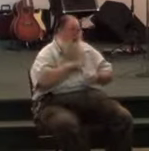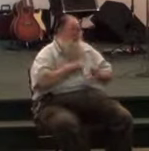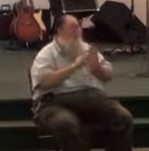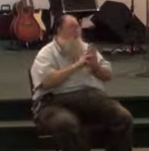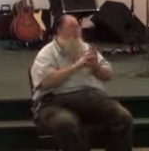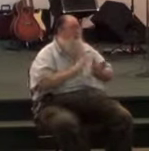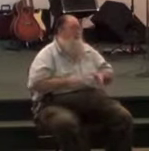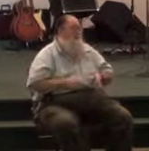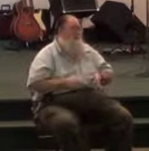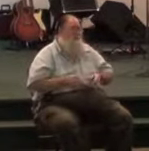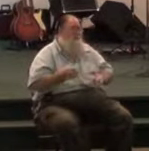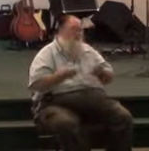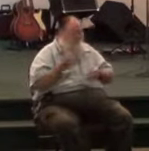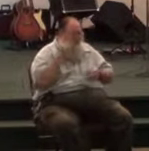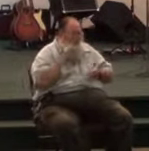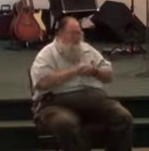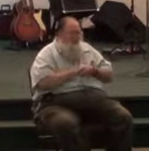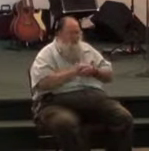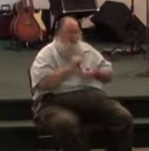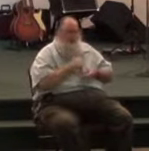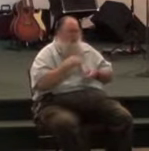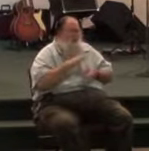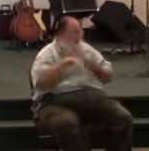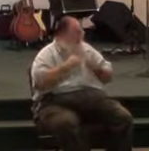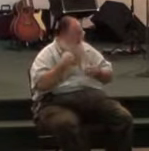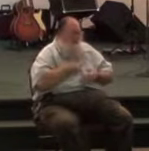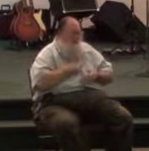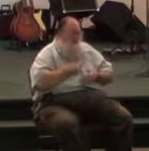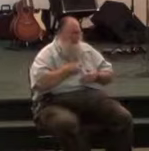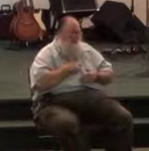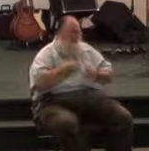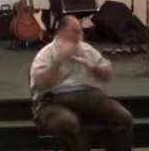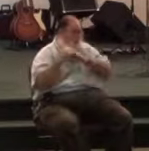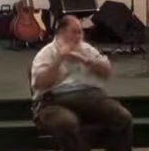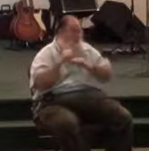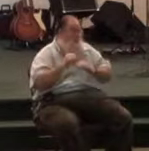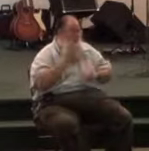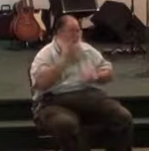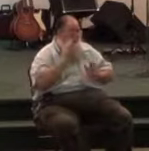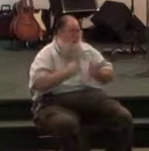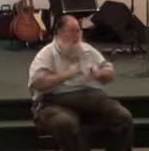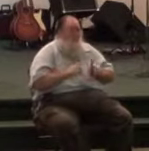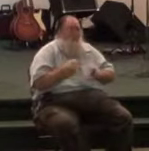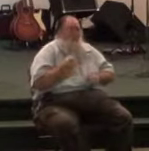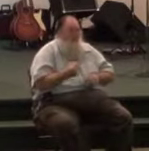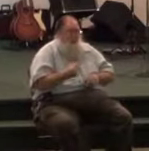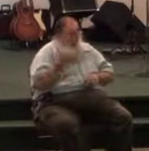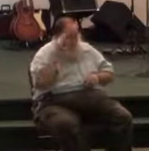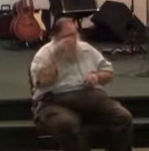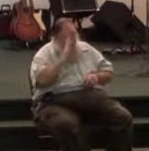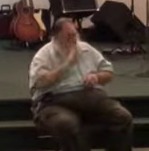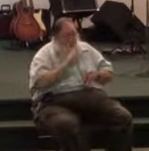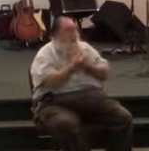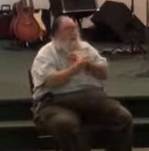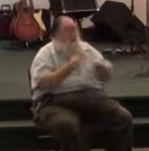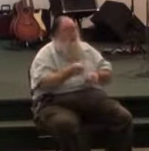minds. Not all of us in this room are called to be preachers. But I want to tell you something. If God has saved